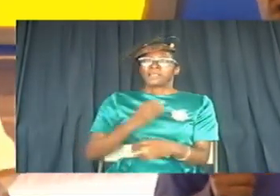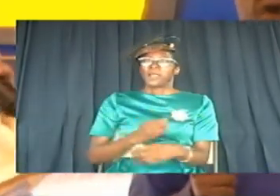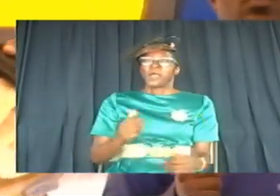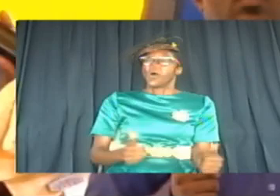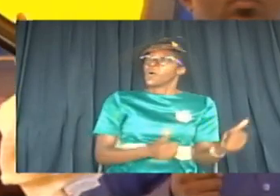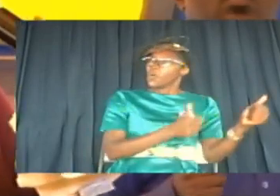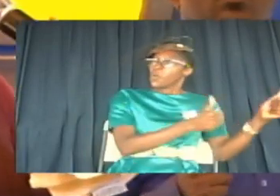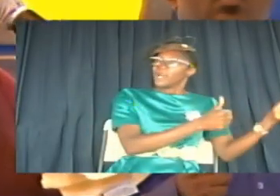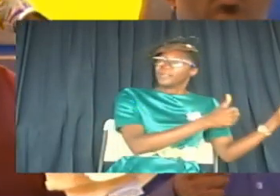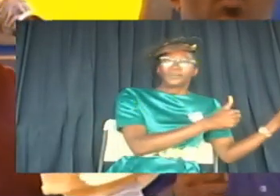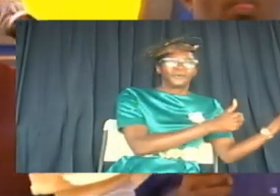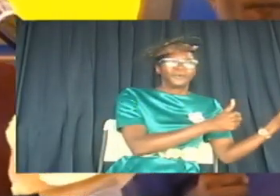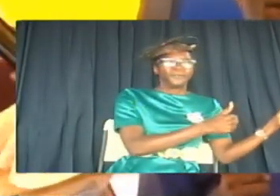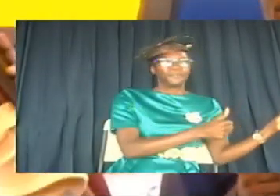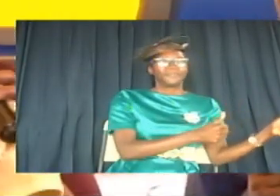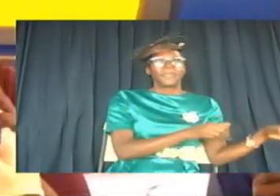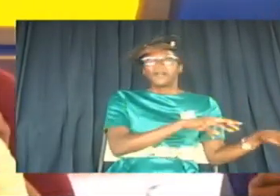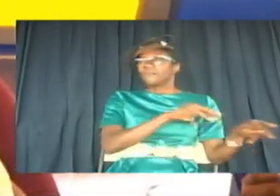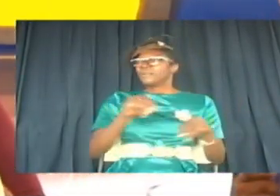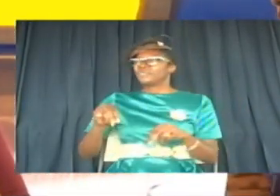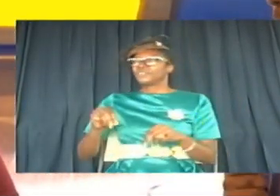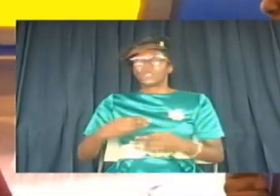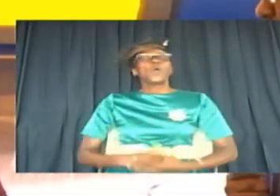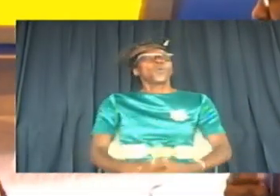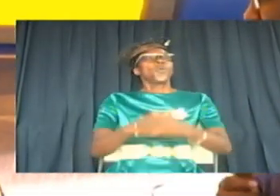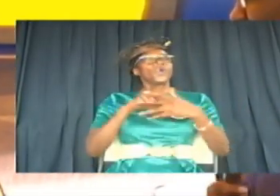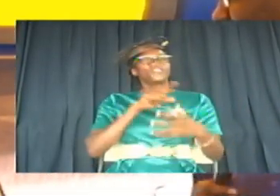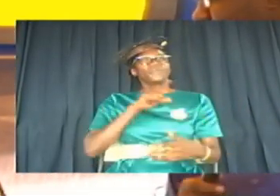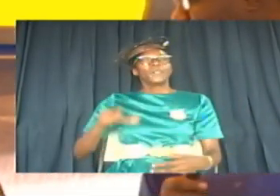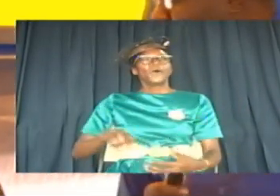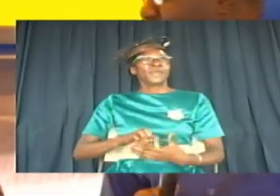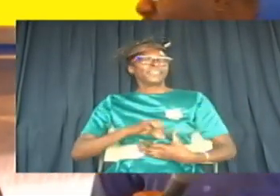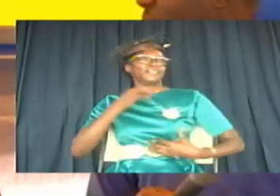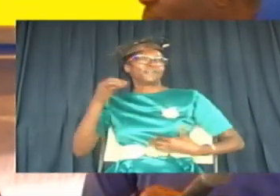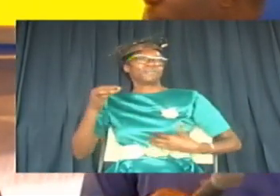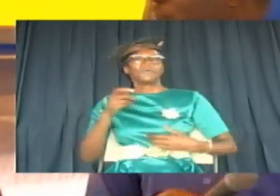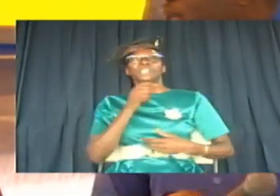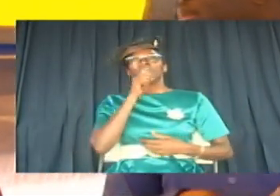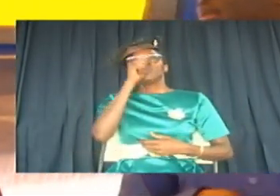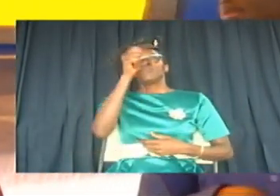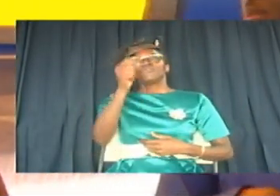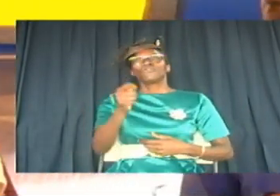Lord. In spirit and in truth. Hallelujah.